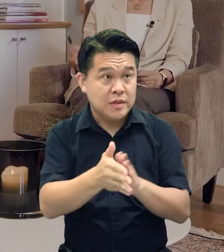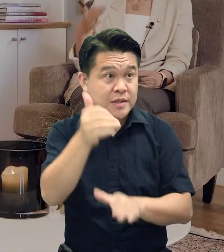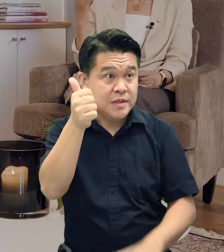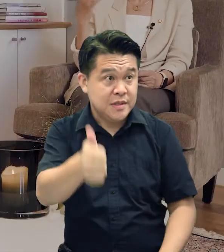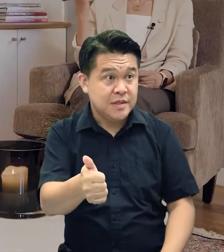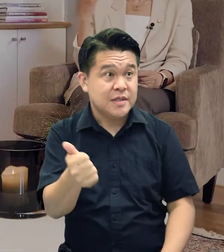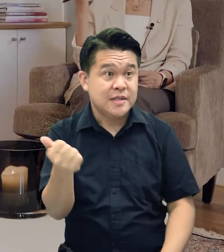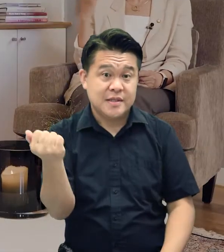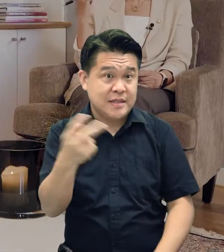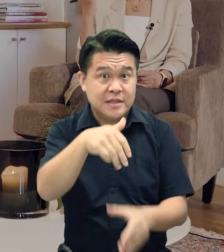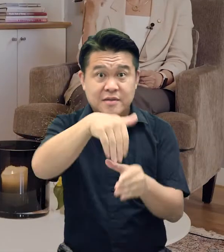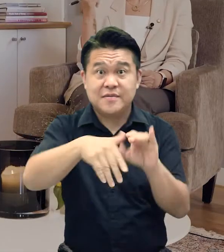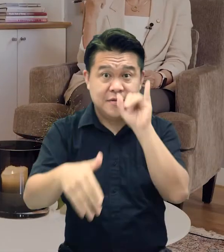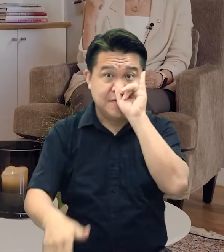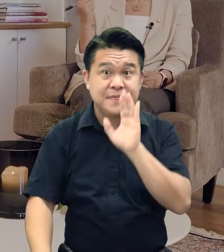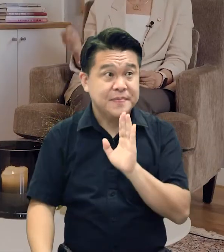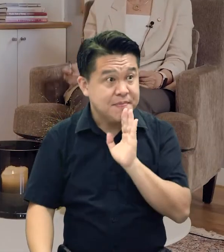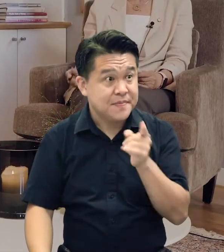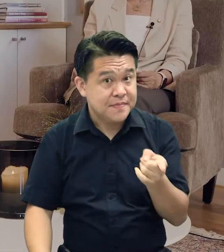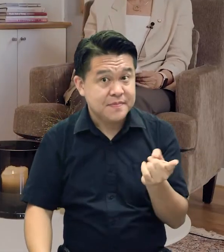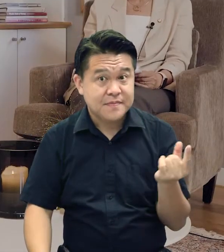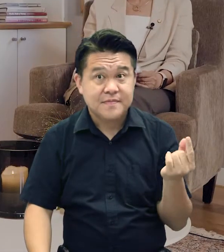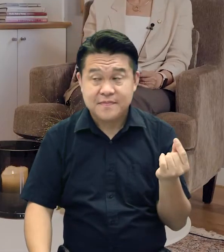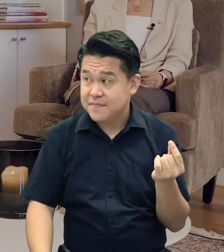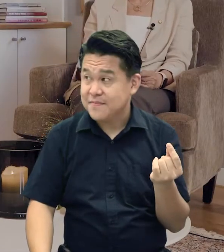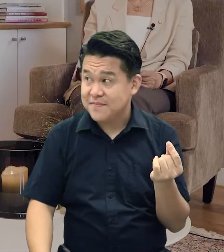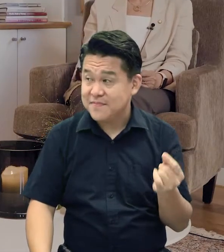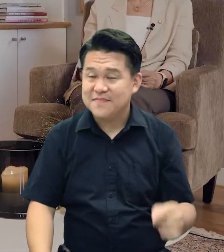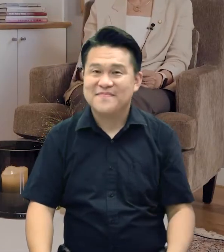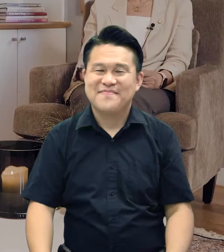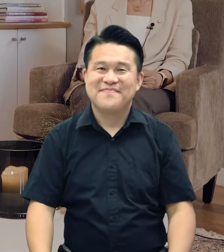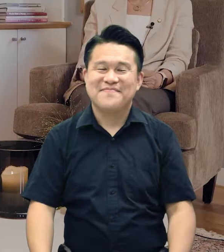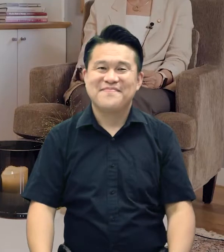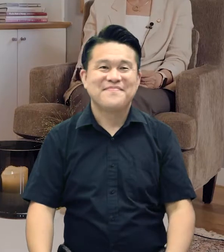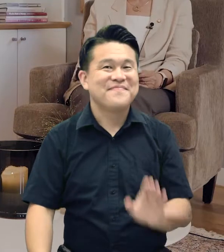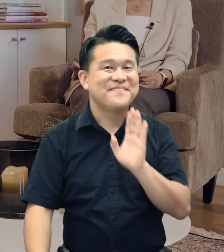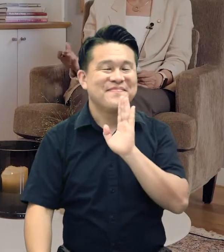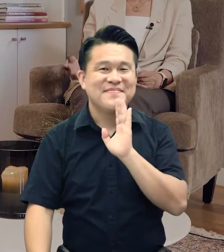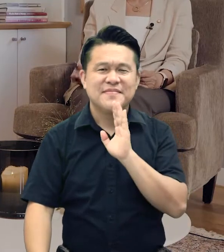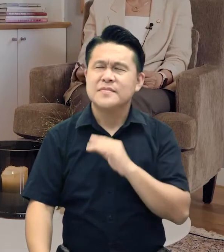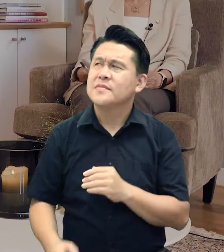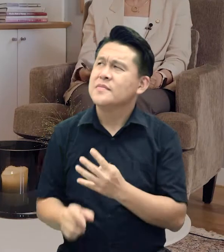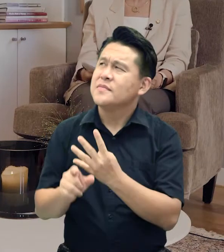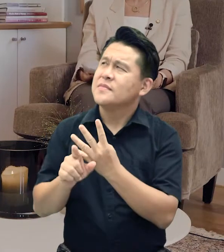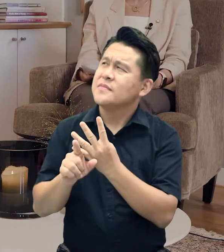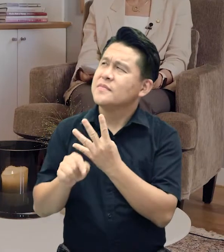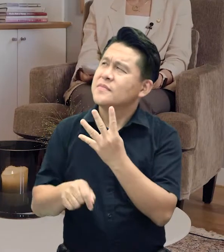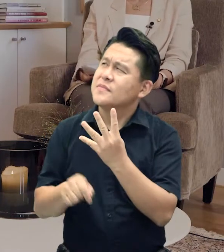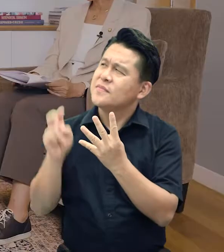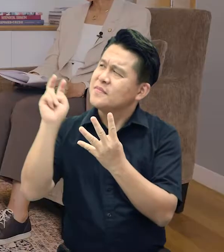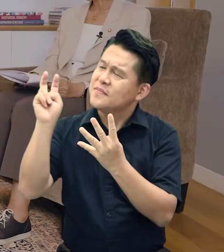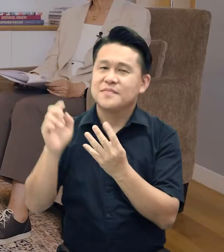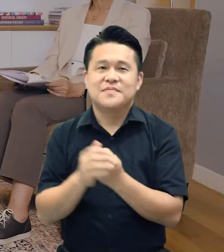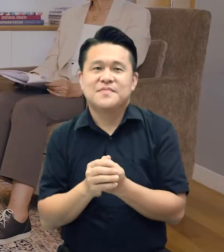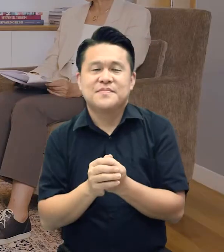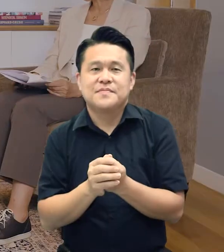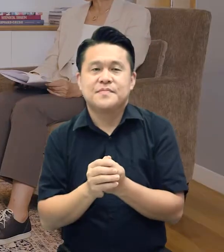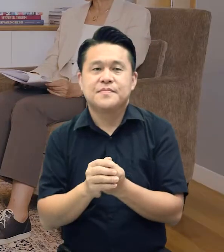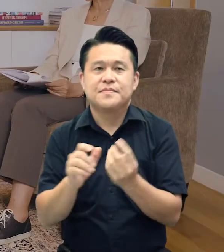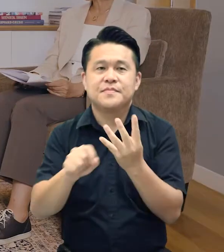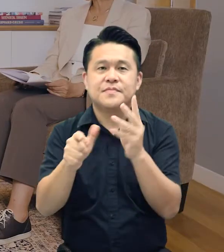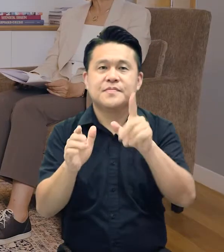mayor, this year we have a mayor election in Seoul, right? Yes, Do you remember? In April, there was